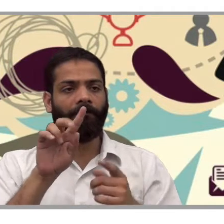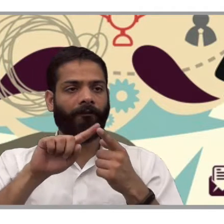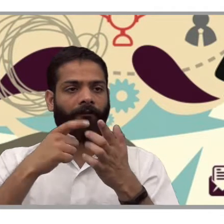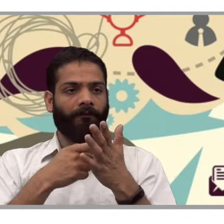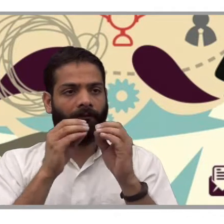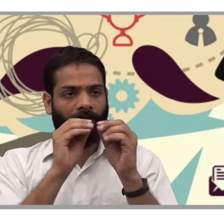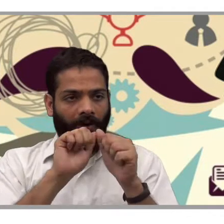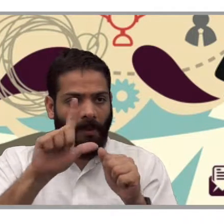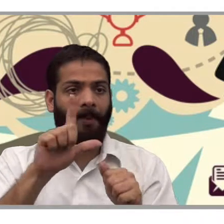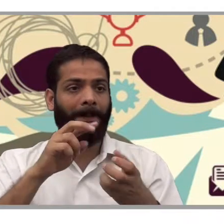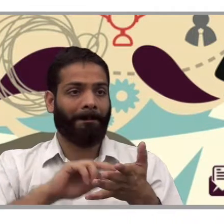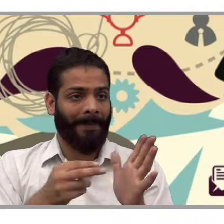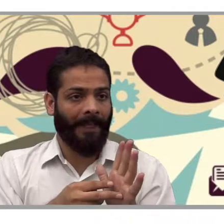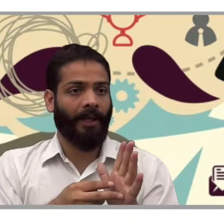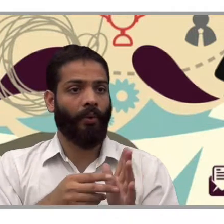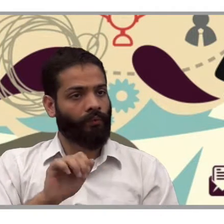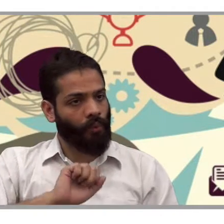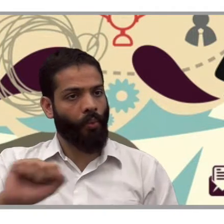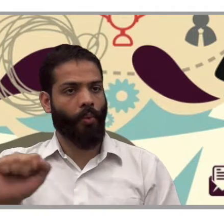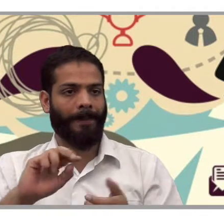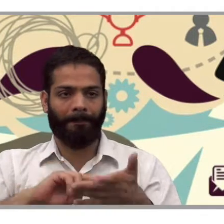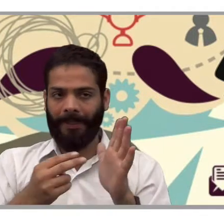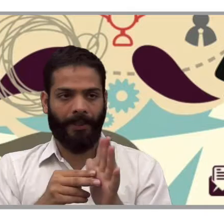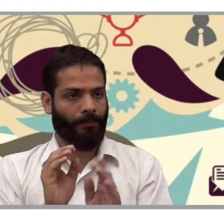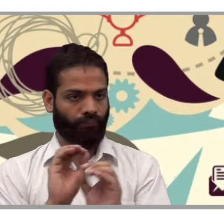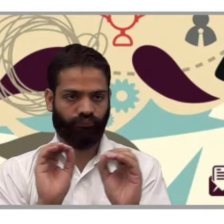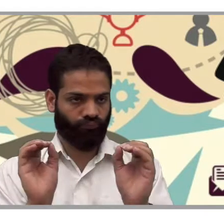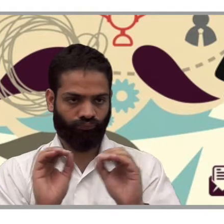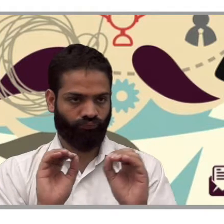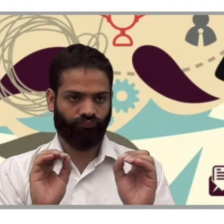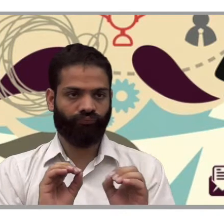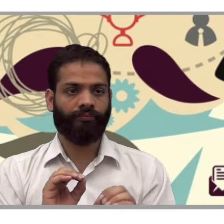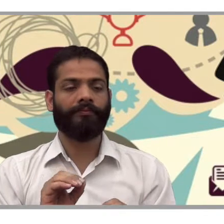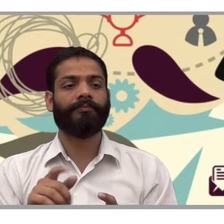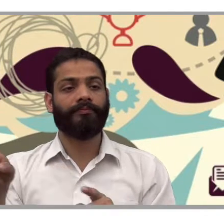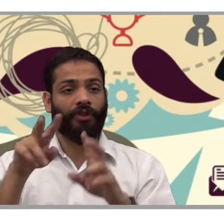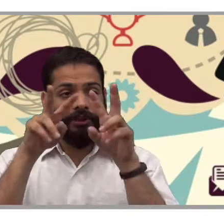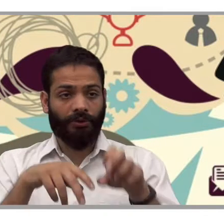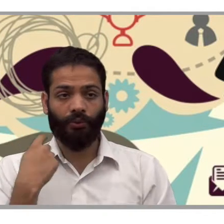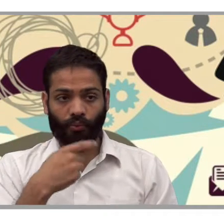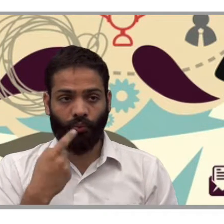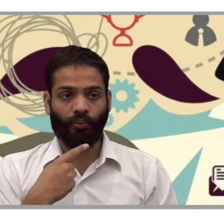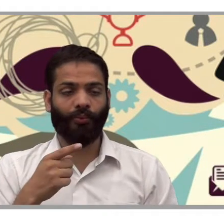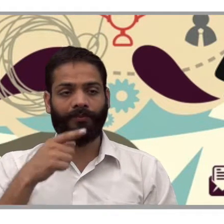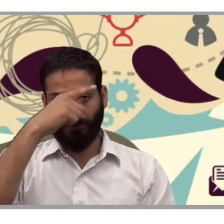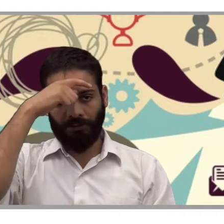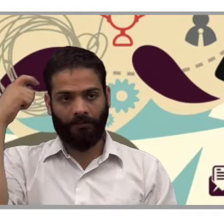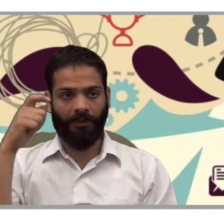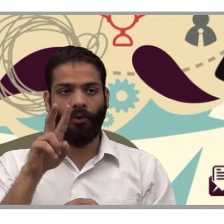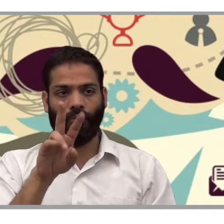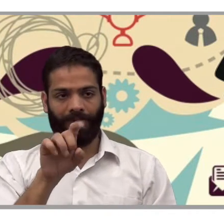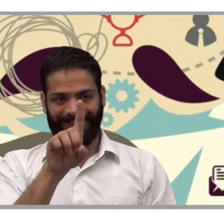and then the sign for I, and then you can sign run which would be in the direction of the